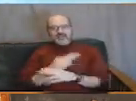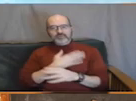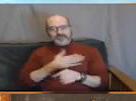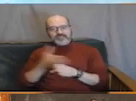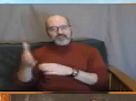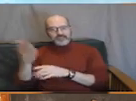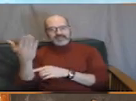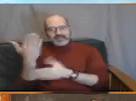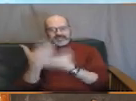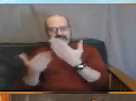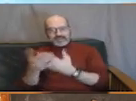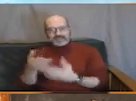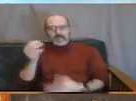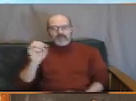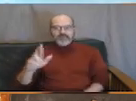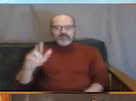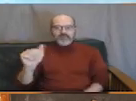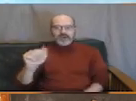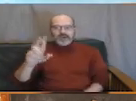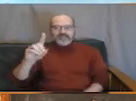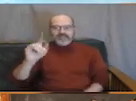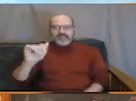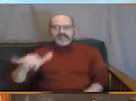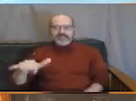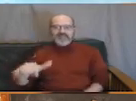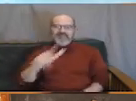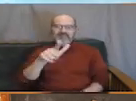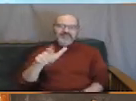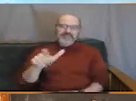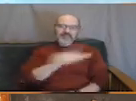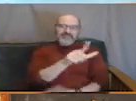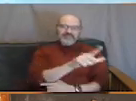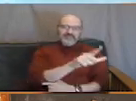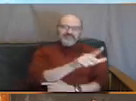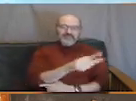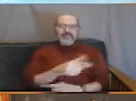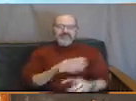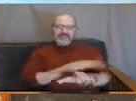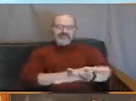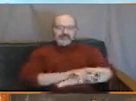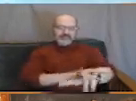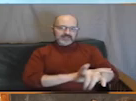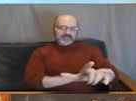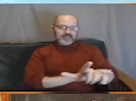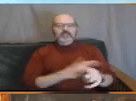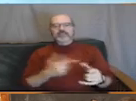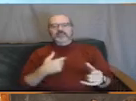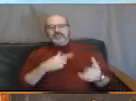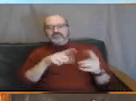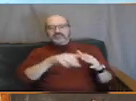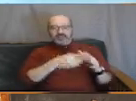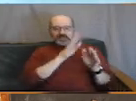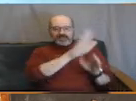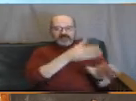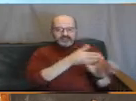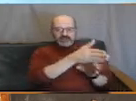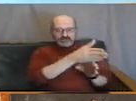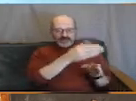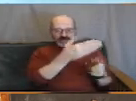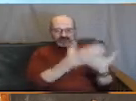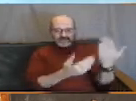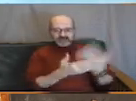dominant hand. Mr. Ade is left-handed, so he's starting in his dominant hand, and I'm starting in mine. Same thing, I